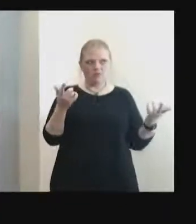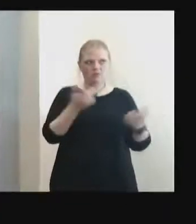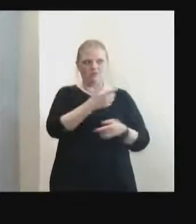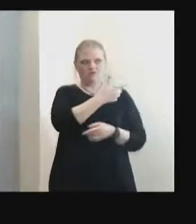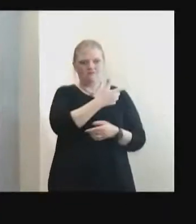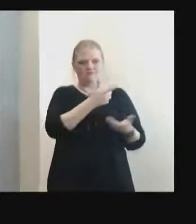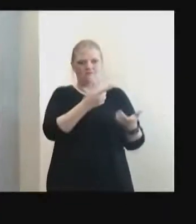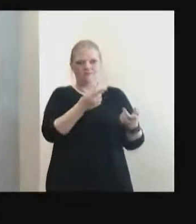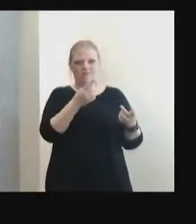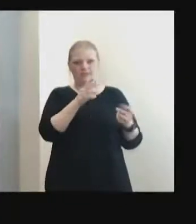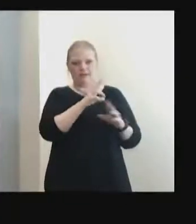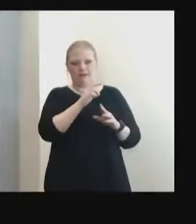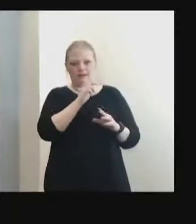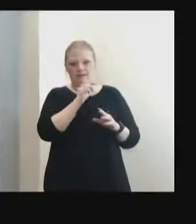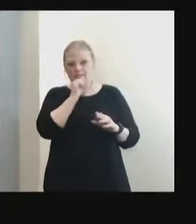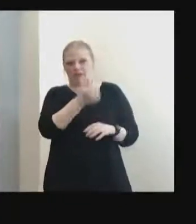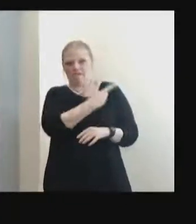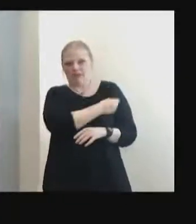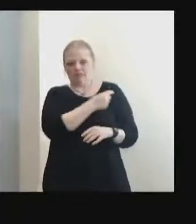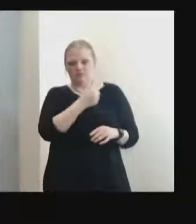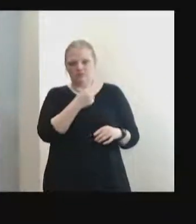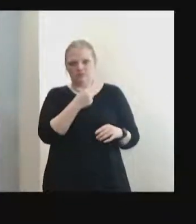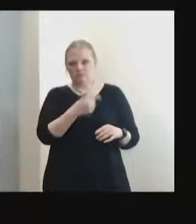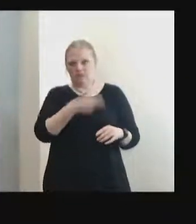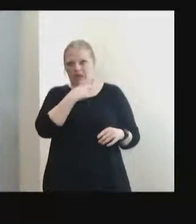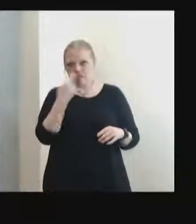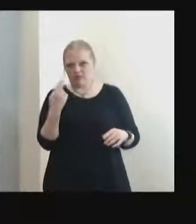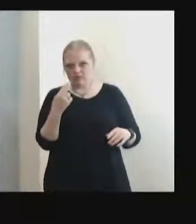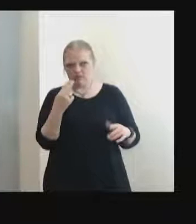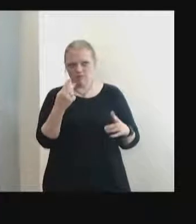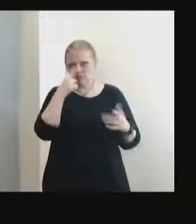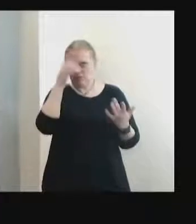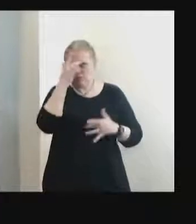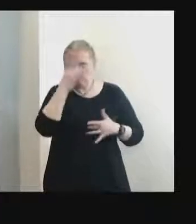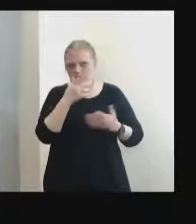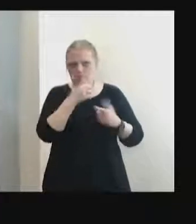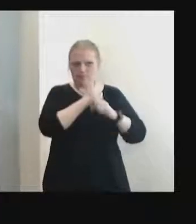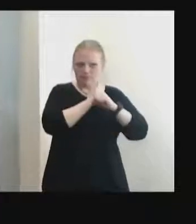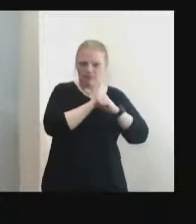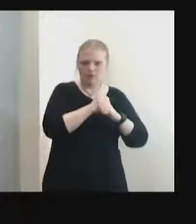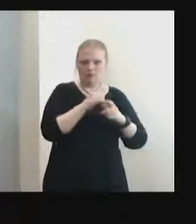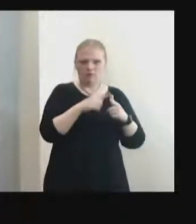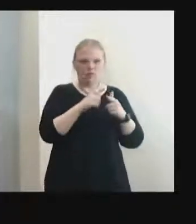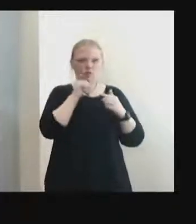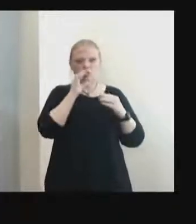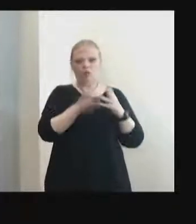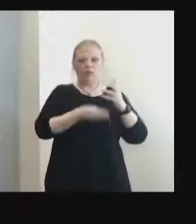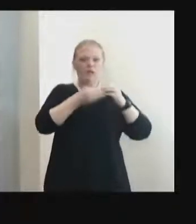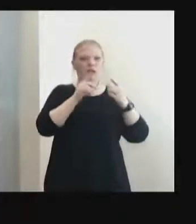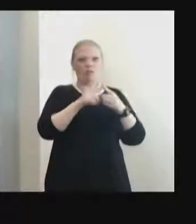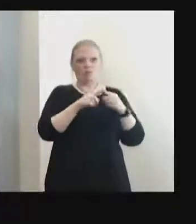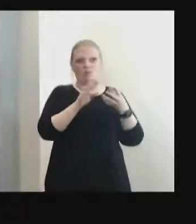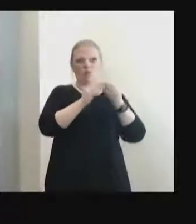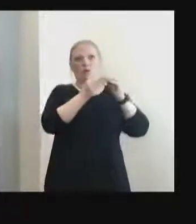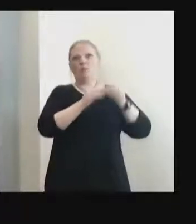higher risk for illness, and we just want to protect everybody so we don't add to that hospitalization and death